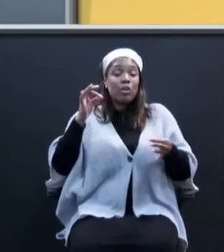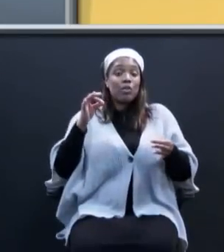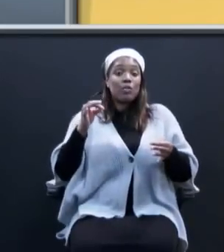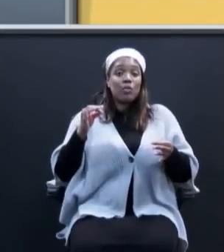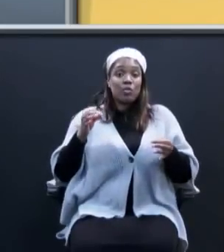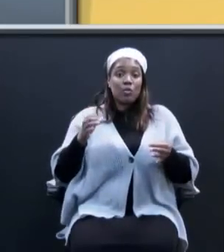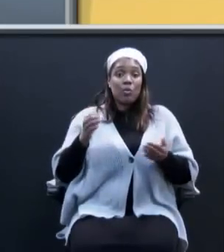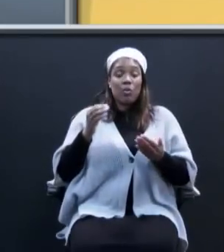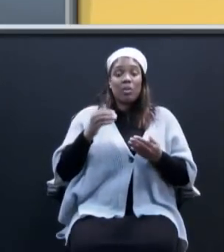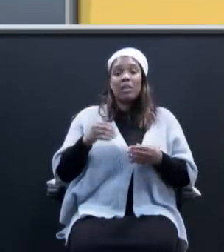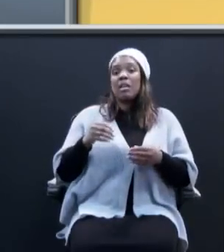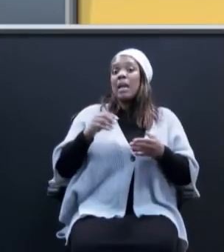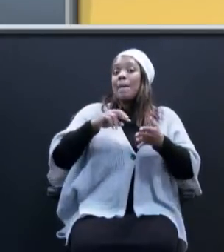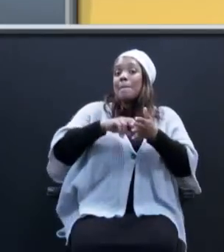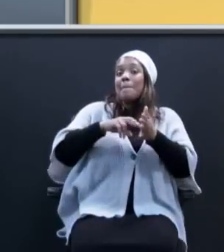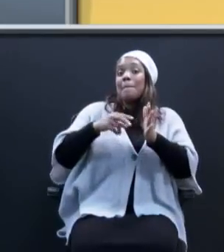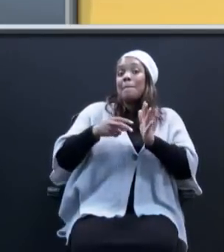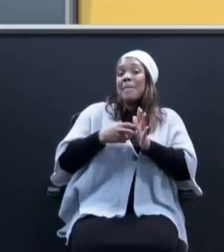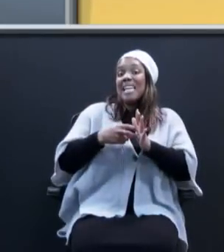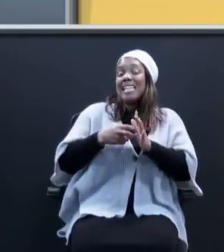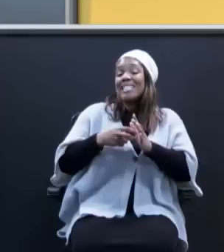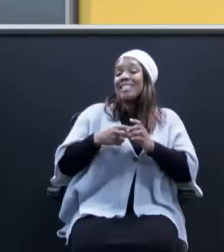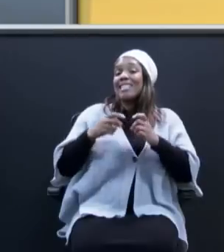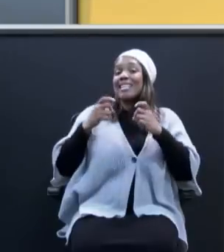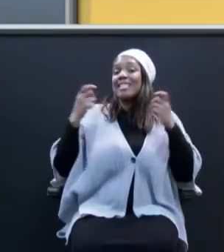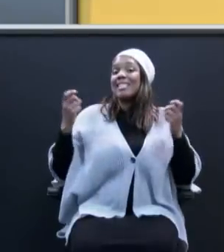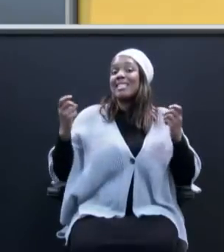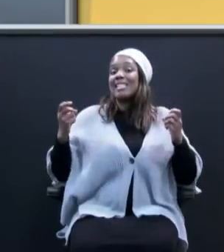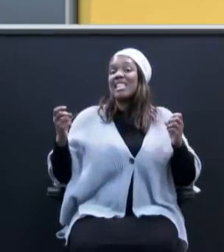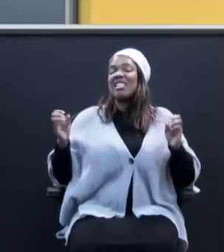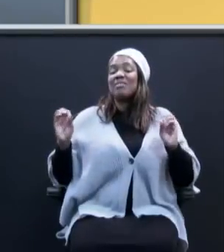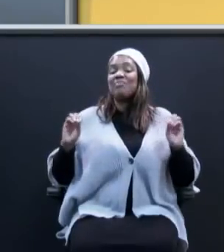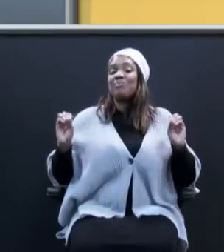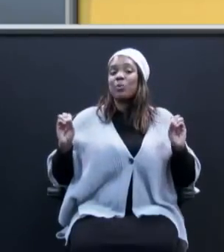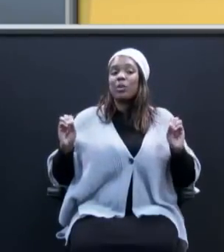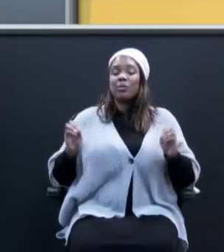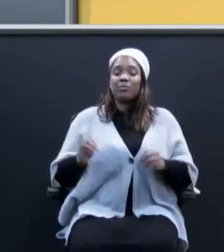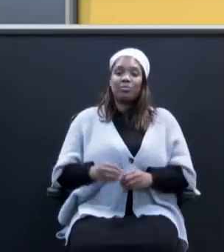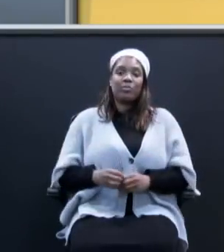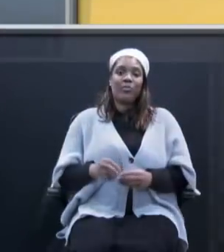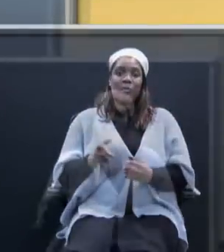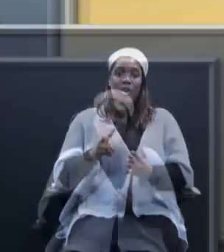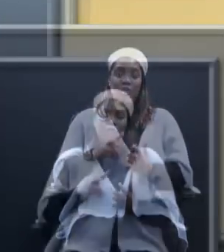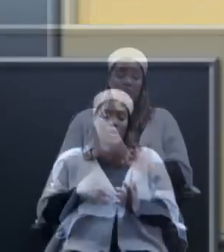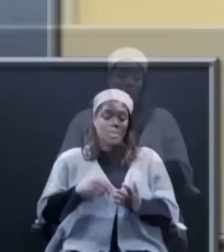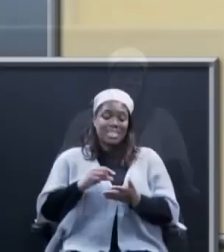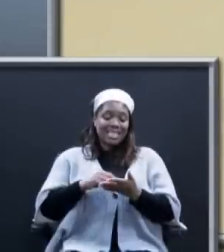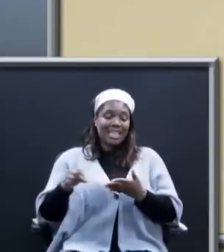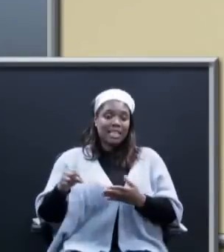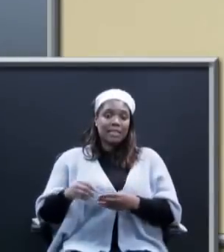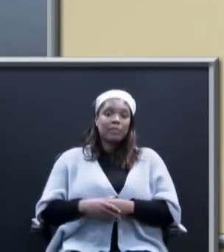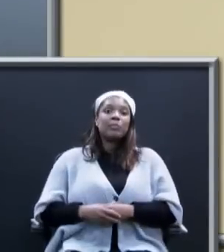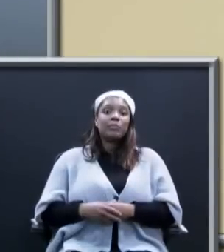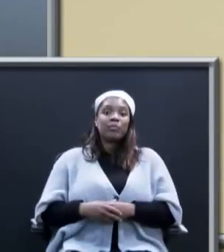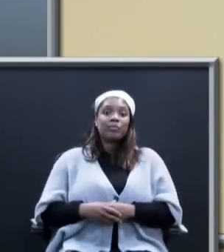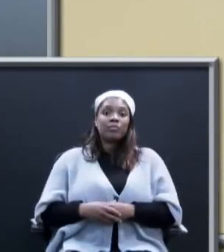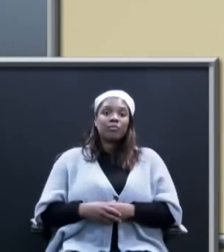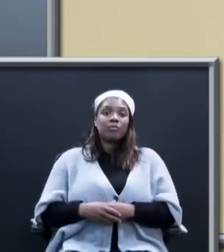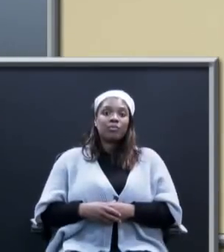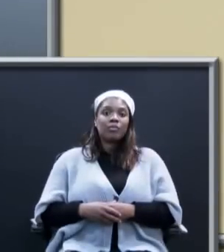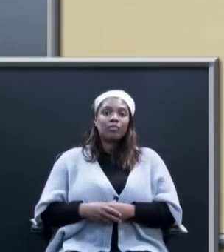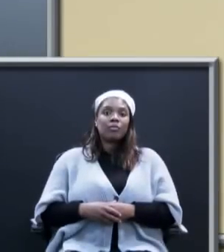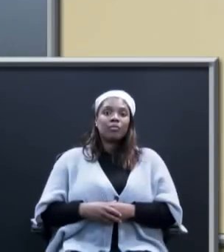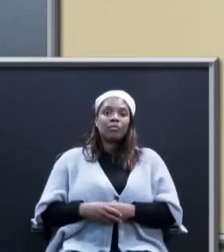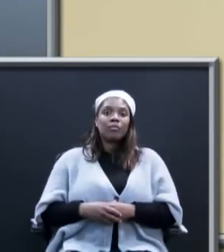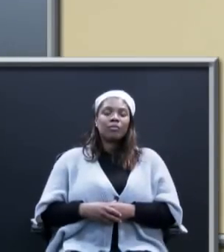really means sin free. Skip down to verse 19. Verse 19 and go ahead. 7 days shall there be no